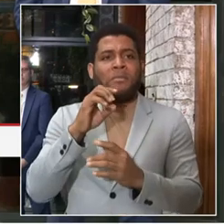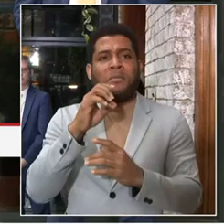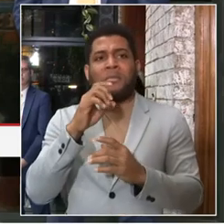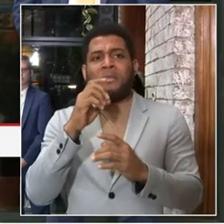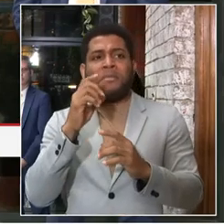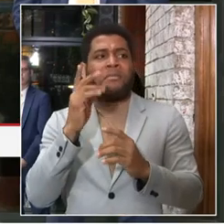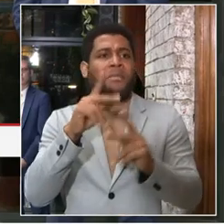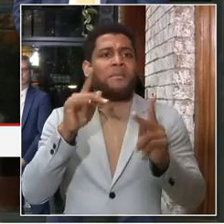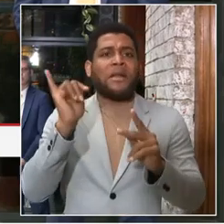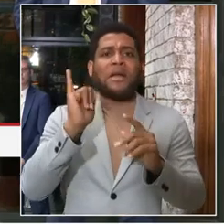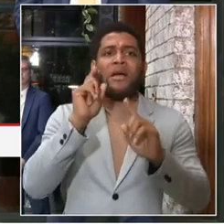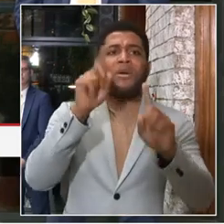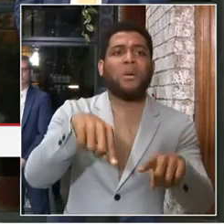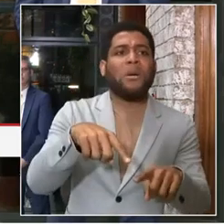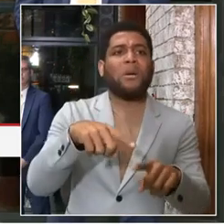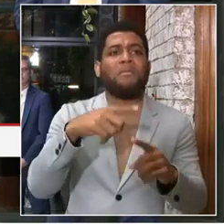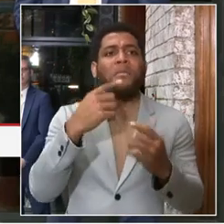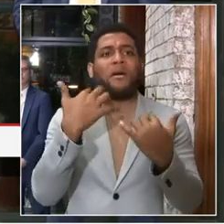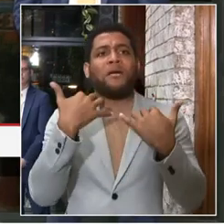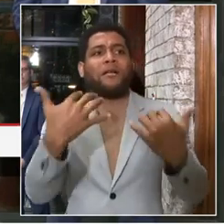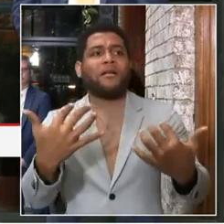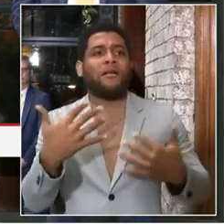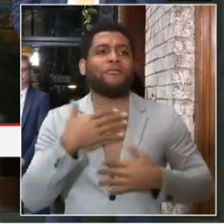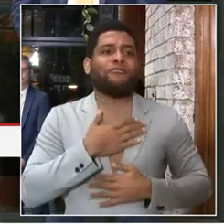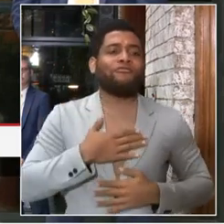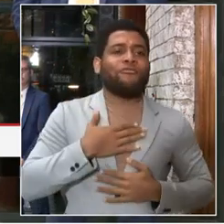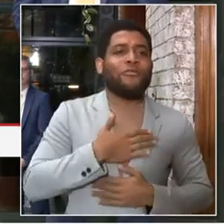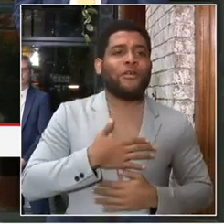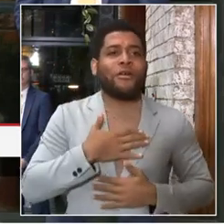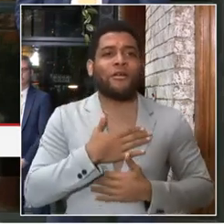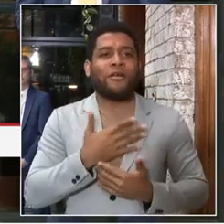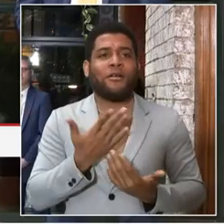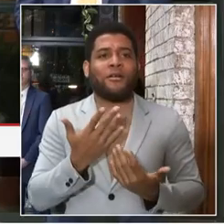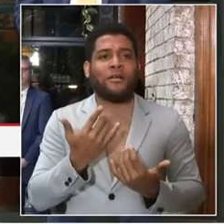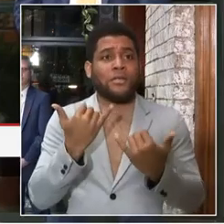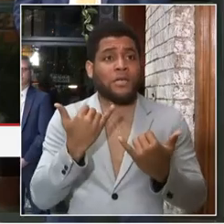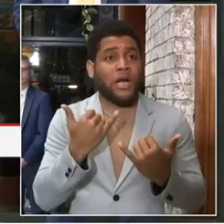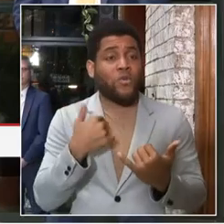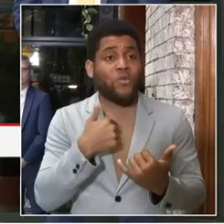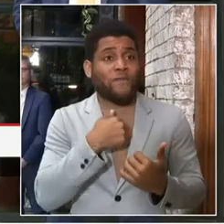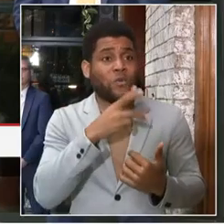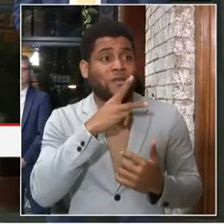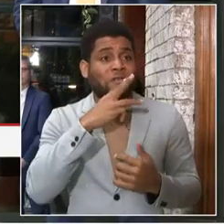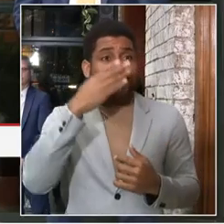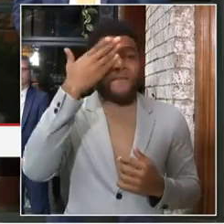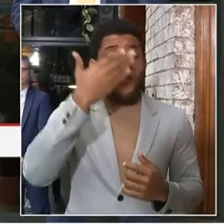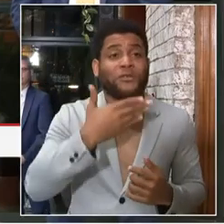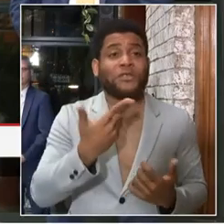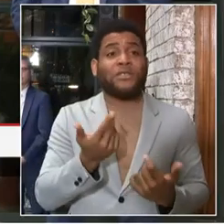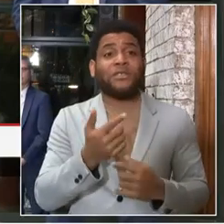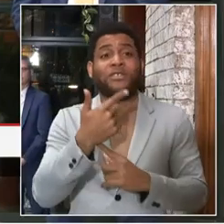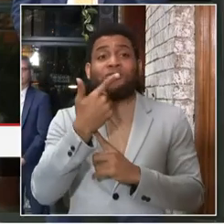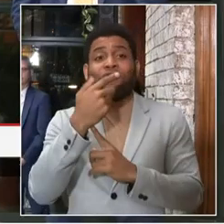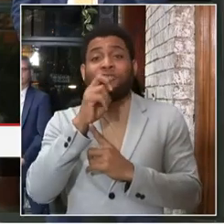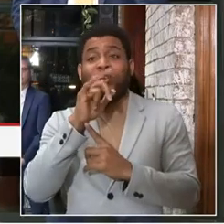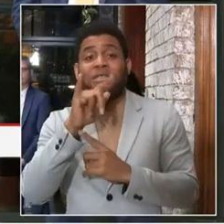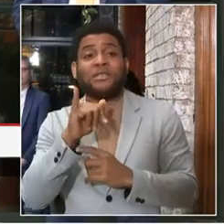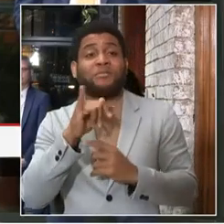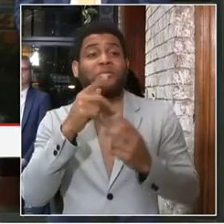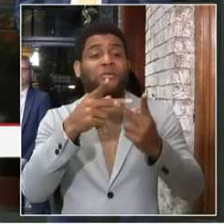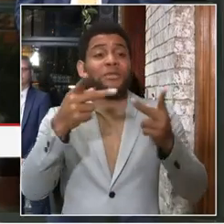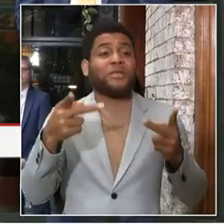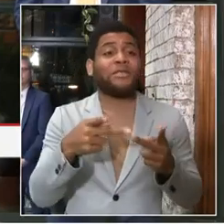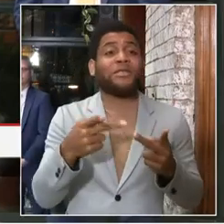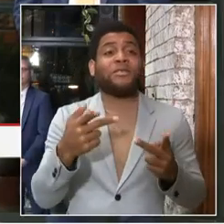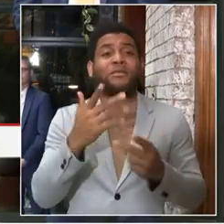theater or going to certain places. Even right now, with Waterfront, Gallery Place, and other parts of DC, just even finding parking